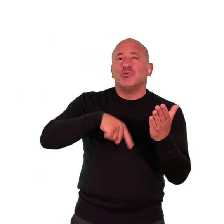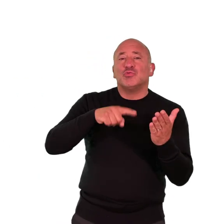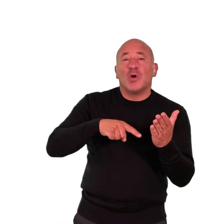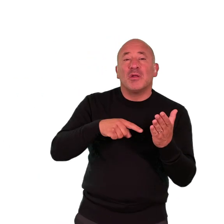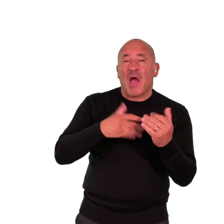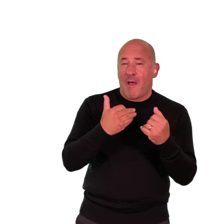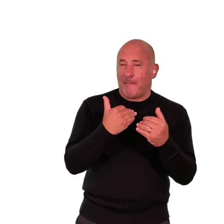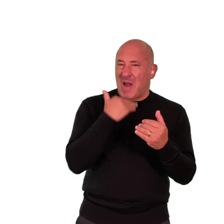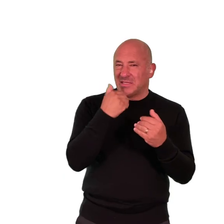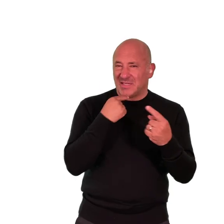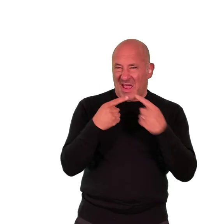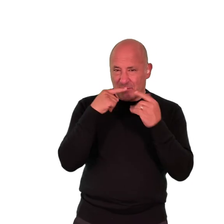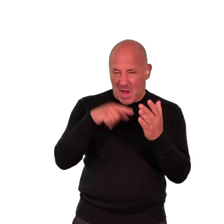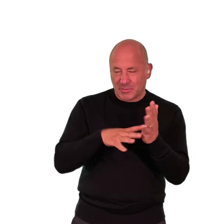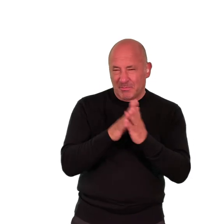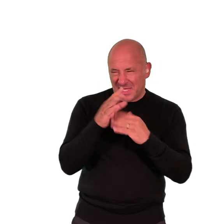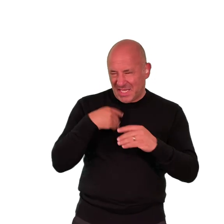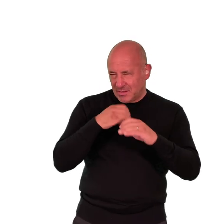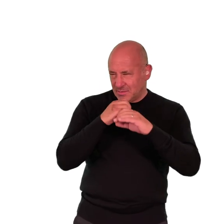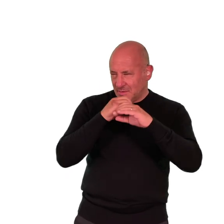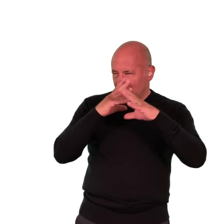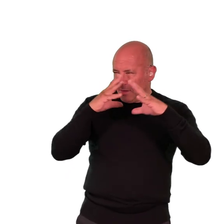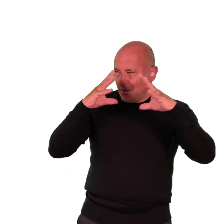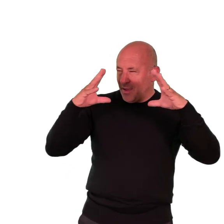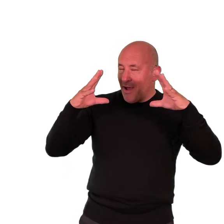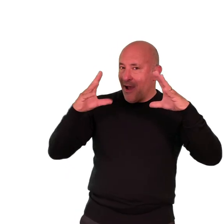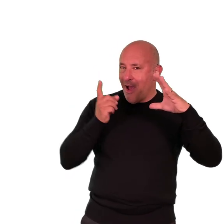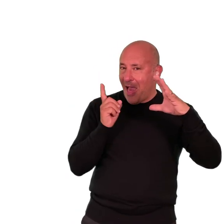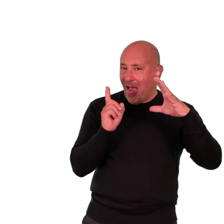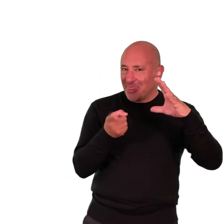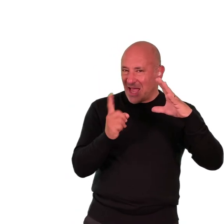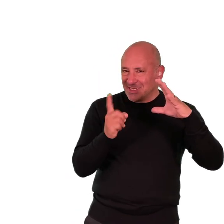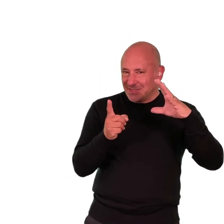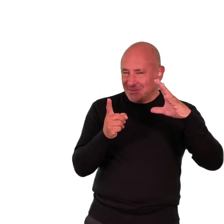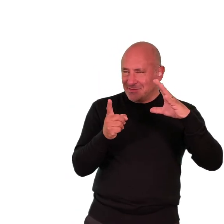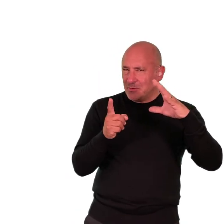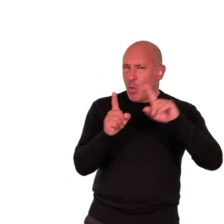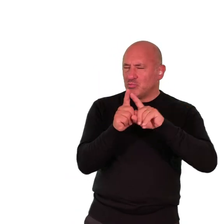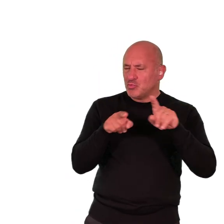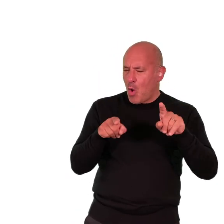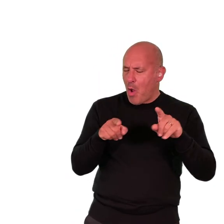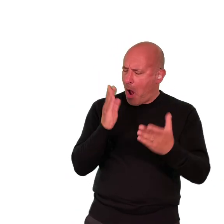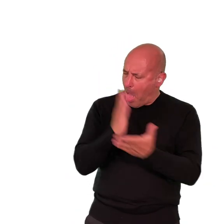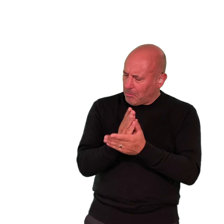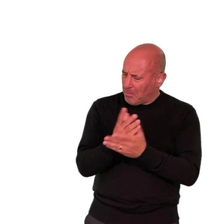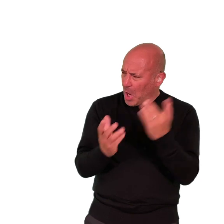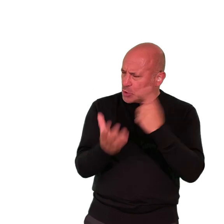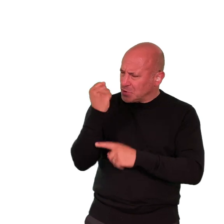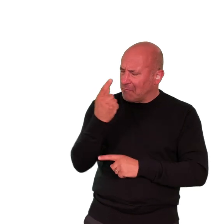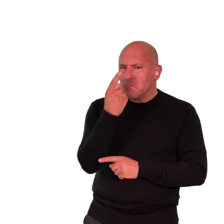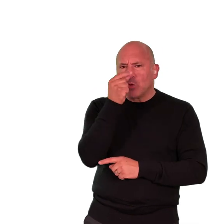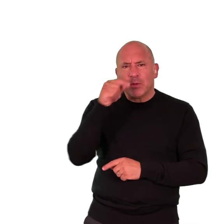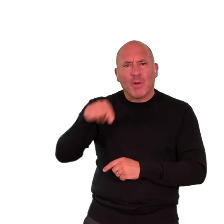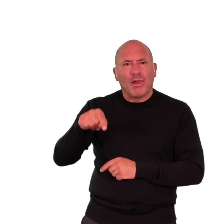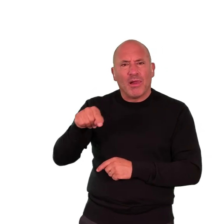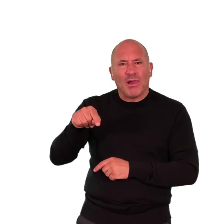strongest applications include enough detail to bring the project to life and to show that it's realistic you can achieve